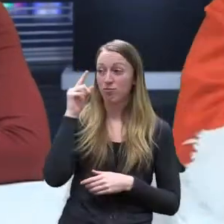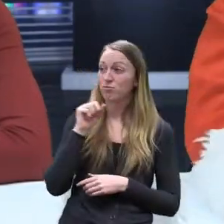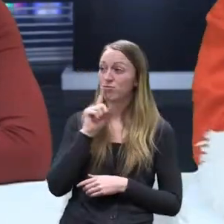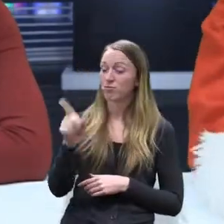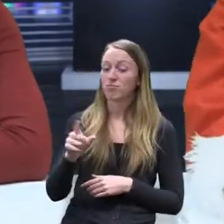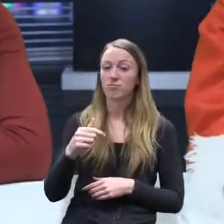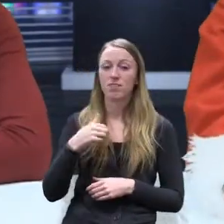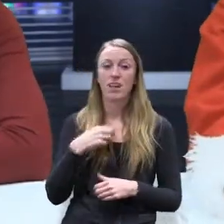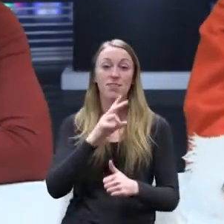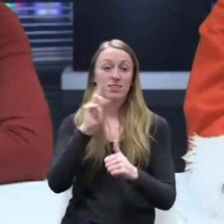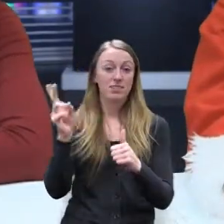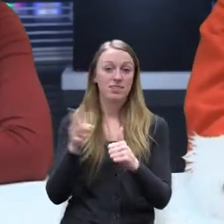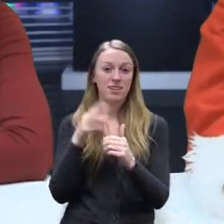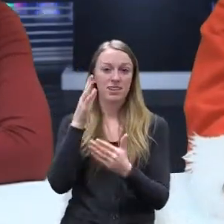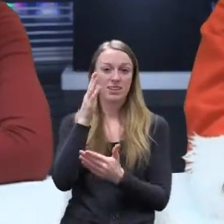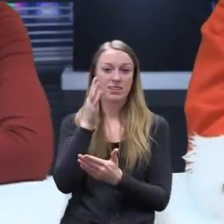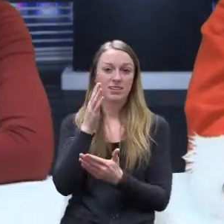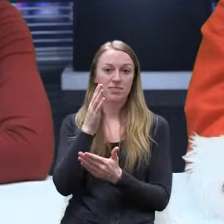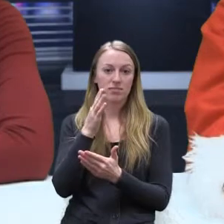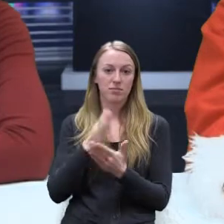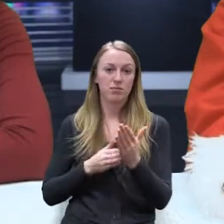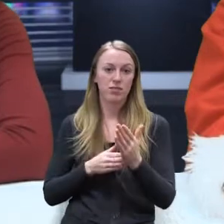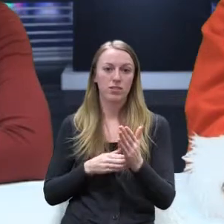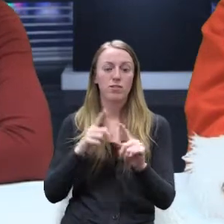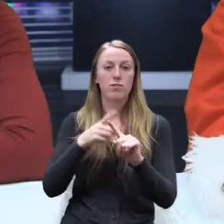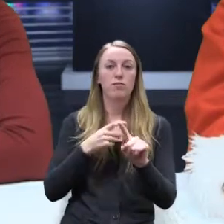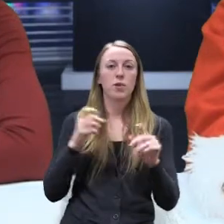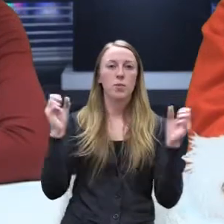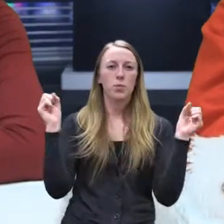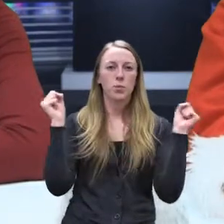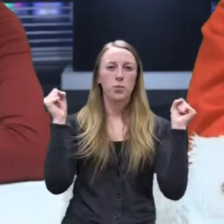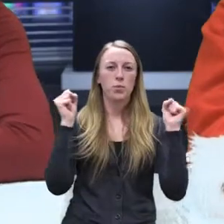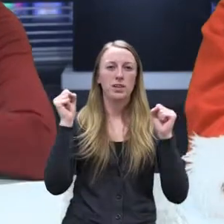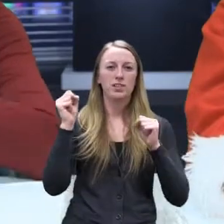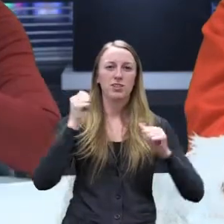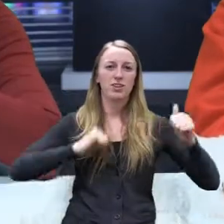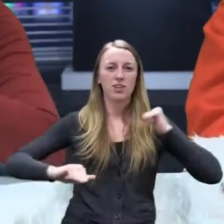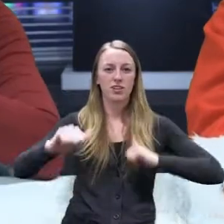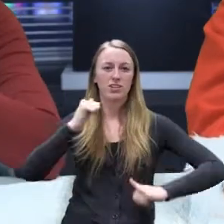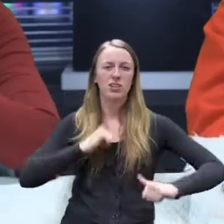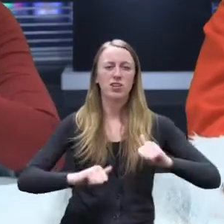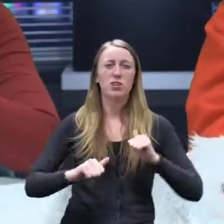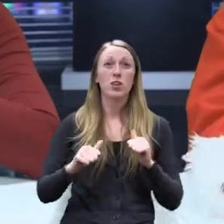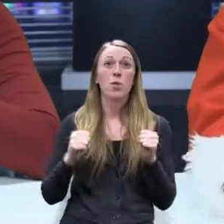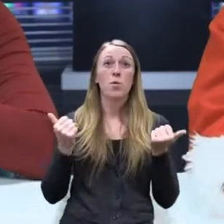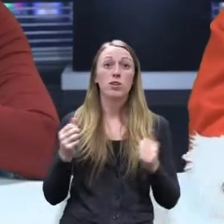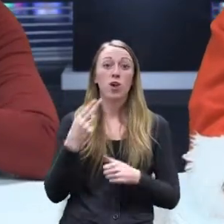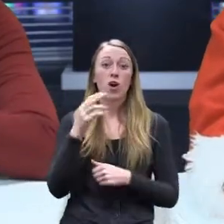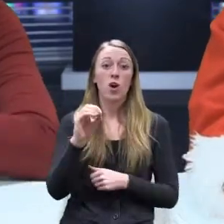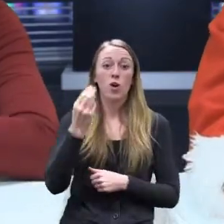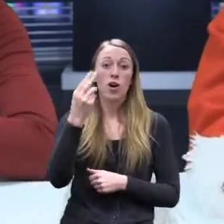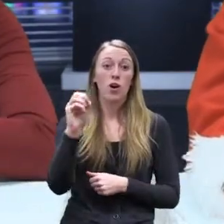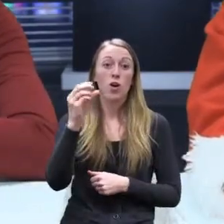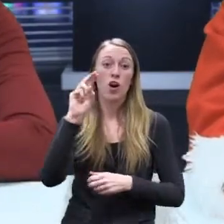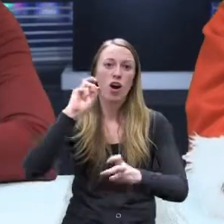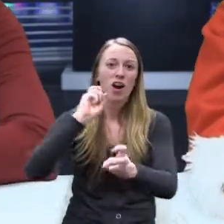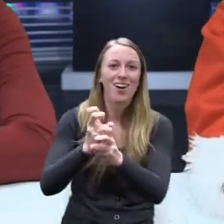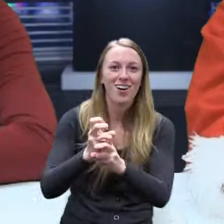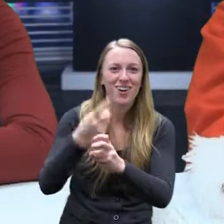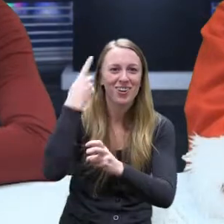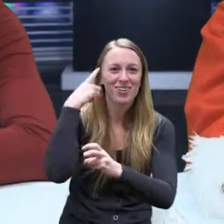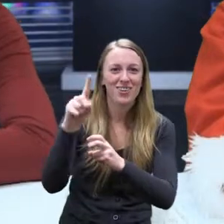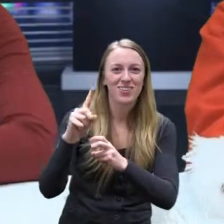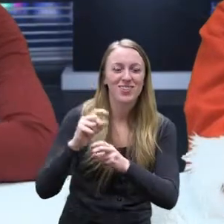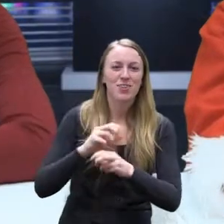sure. We have a second selection from our winter concert coming up next. It was ho hard for the editors to choose just a